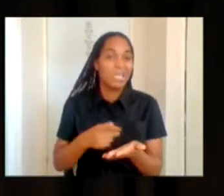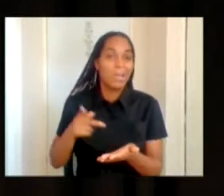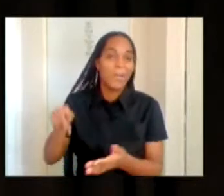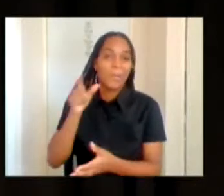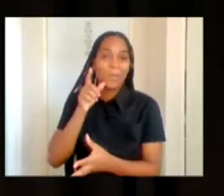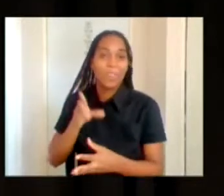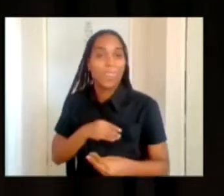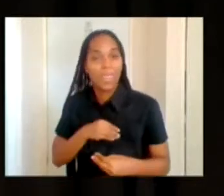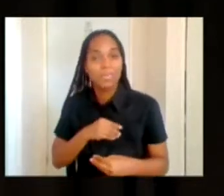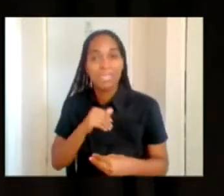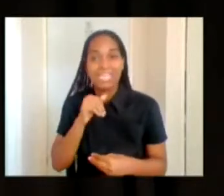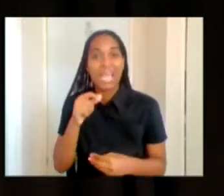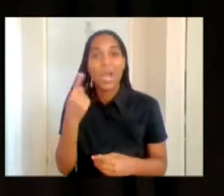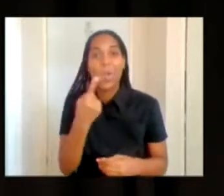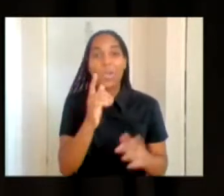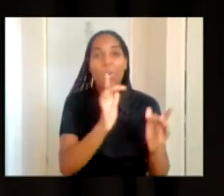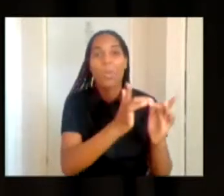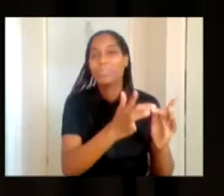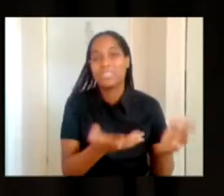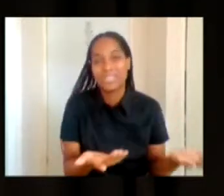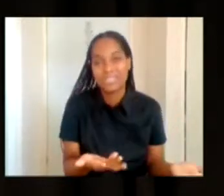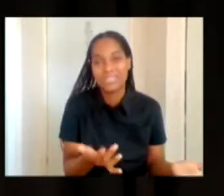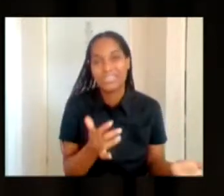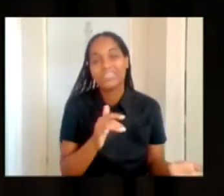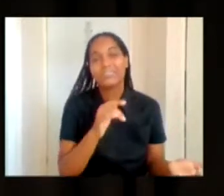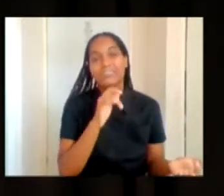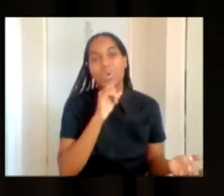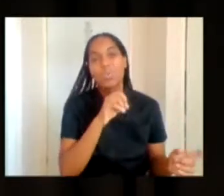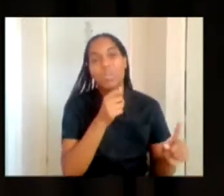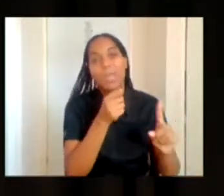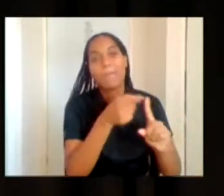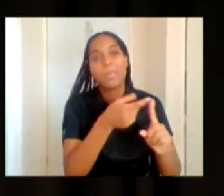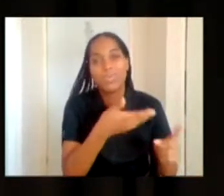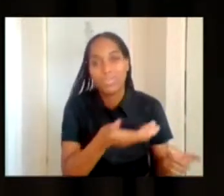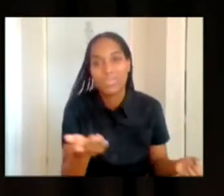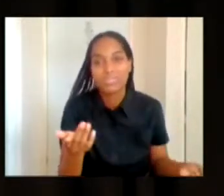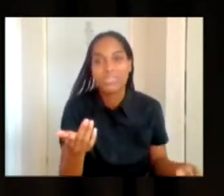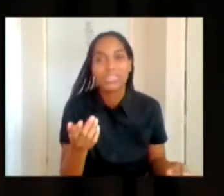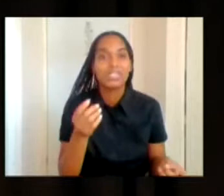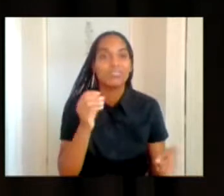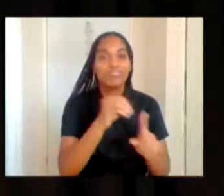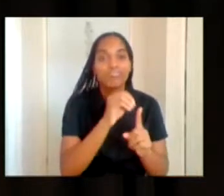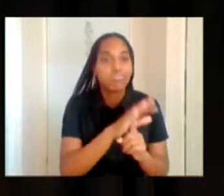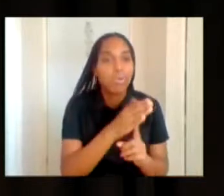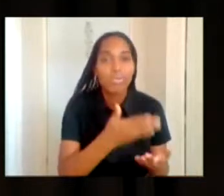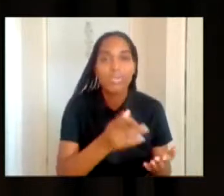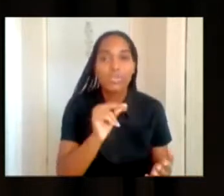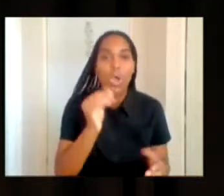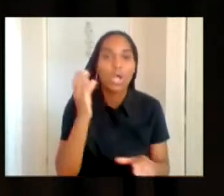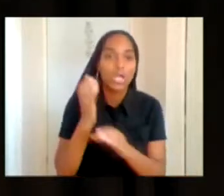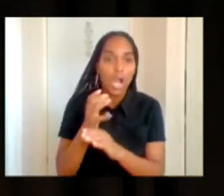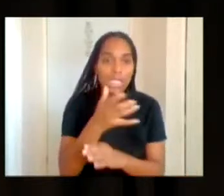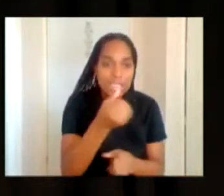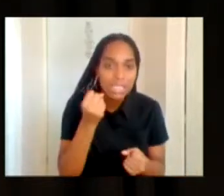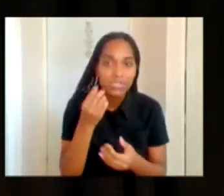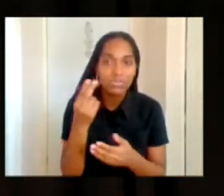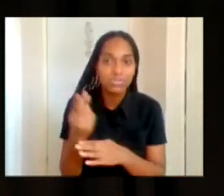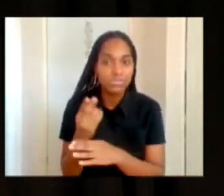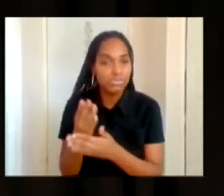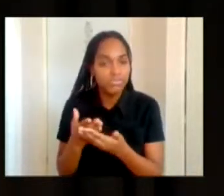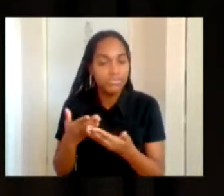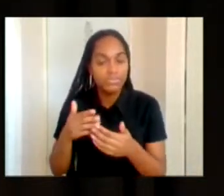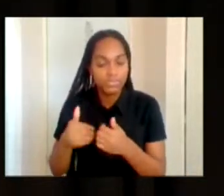It's not just a website exposing things. It's a car taking something in and then using it somehow. So all of that has to be thought